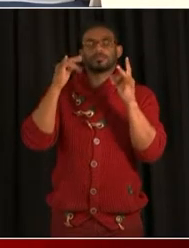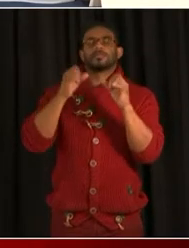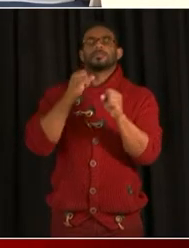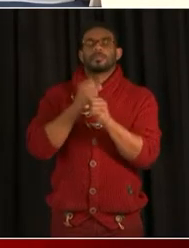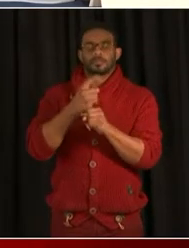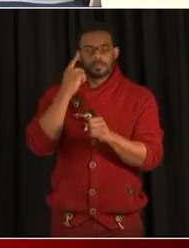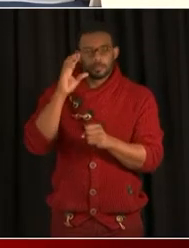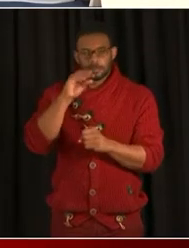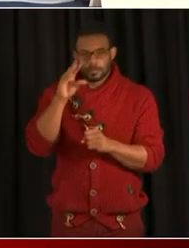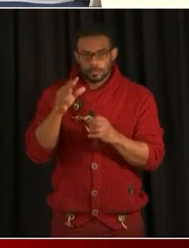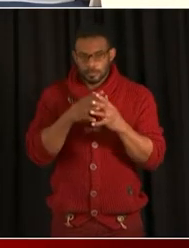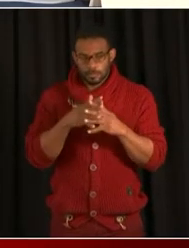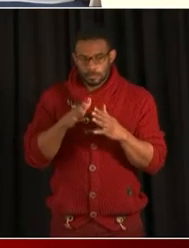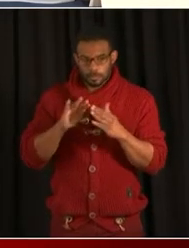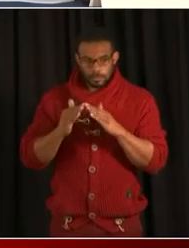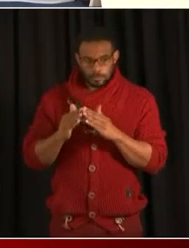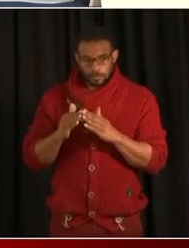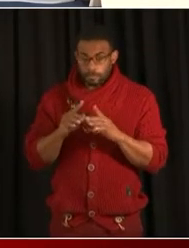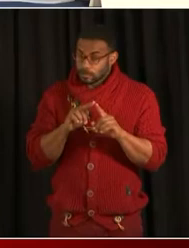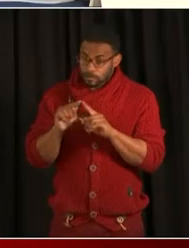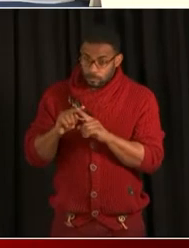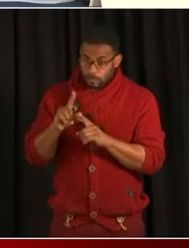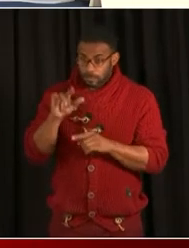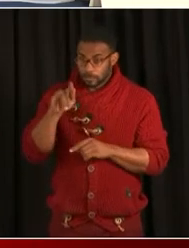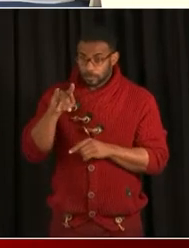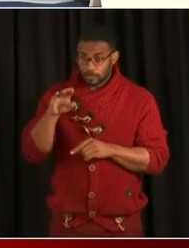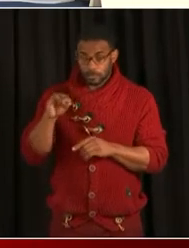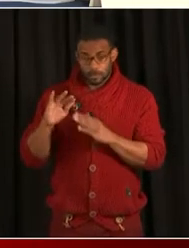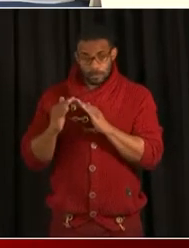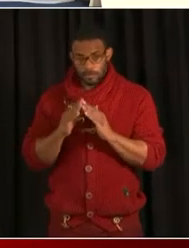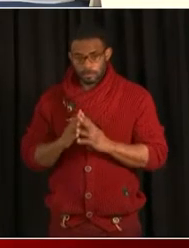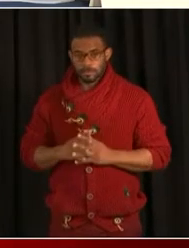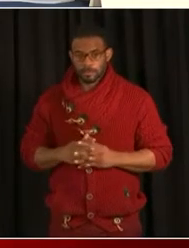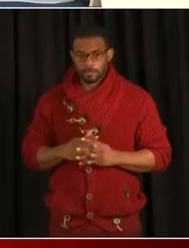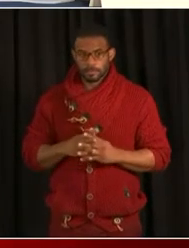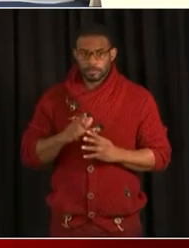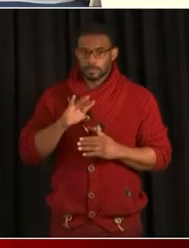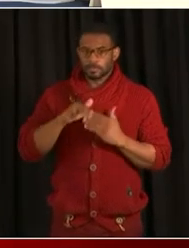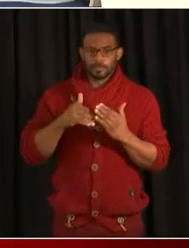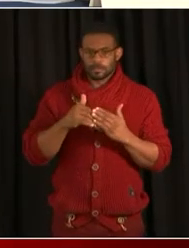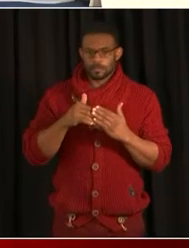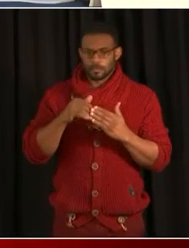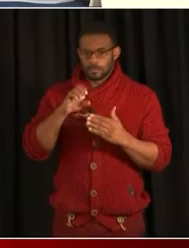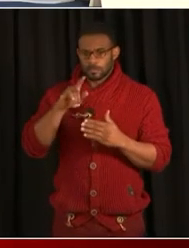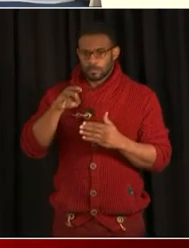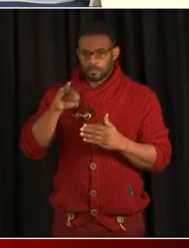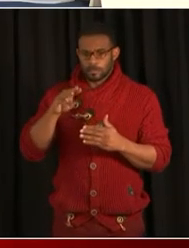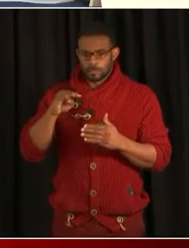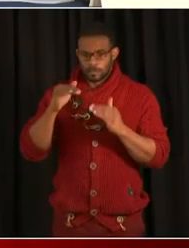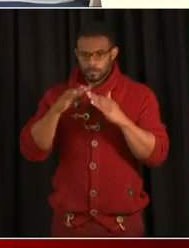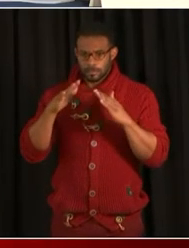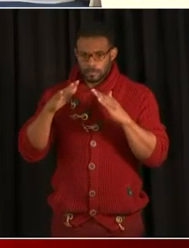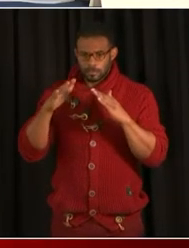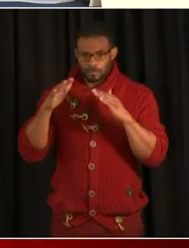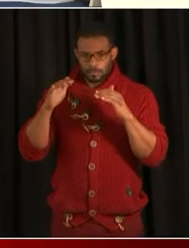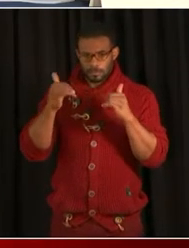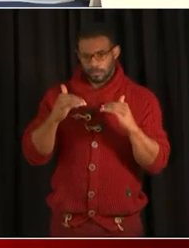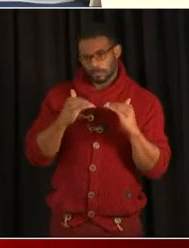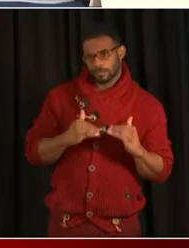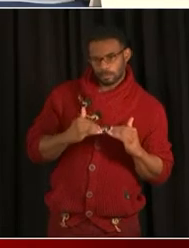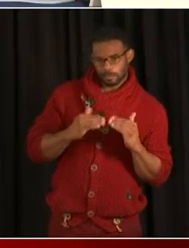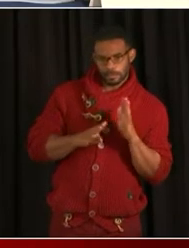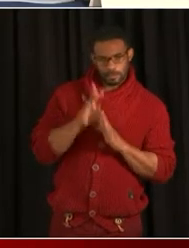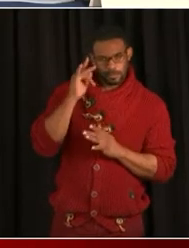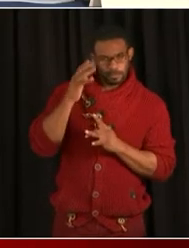many years for the African-American community, as well as the Latino community. That whole Columbia Heights had been bombed out and sort of